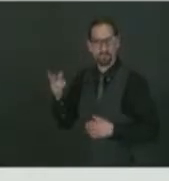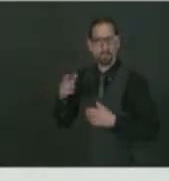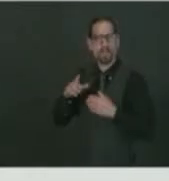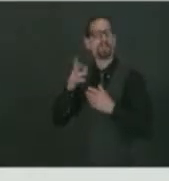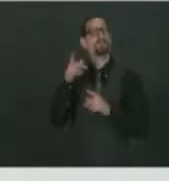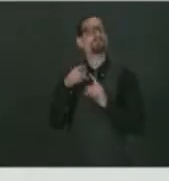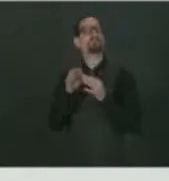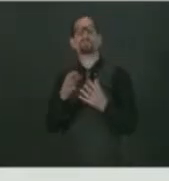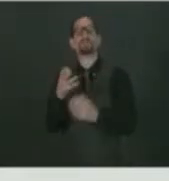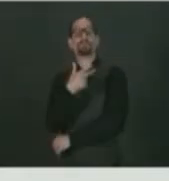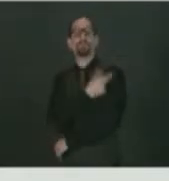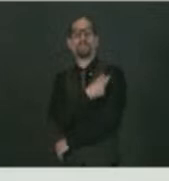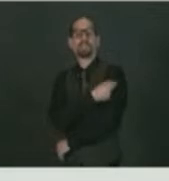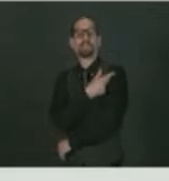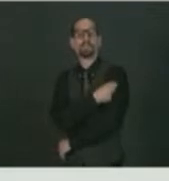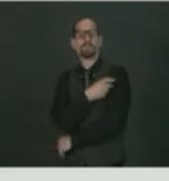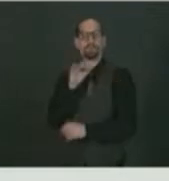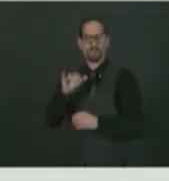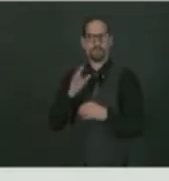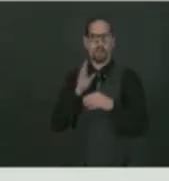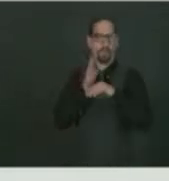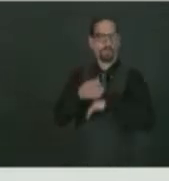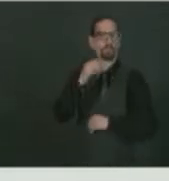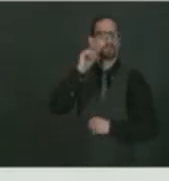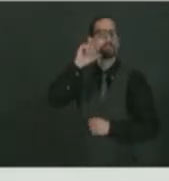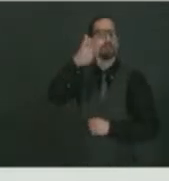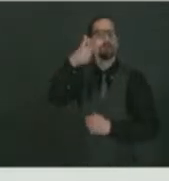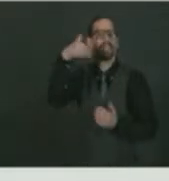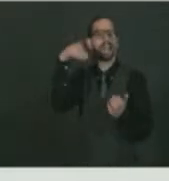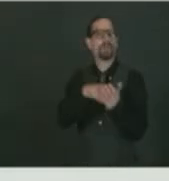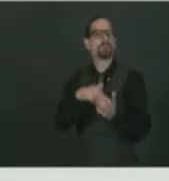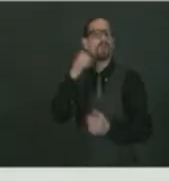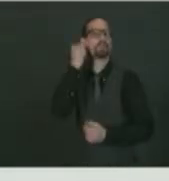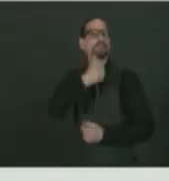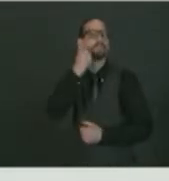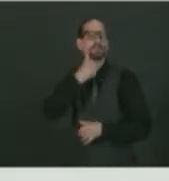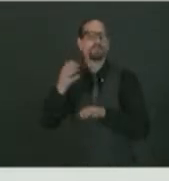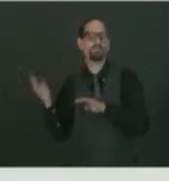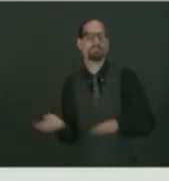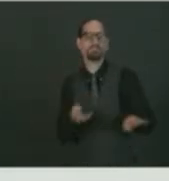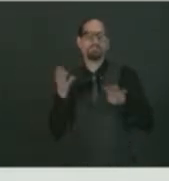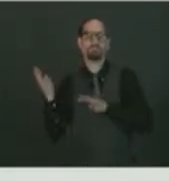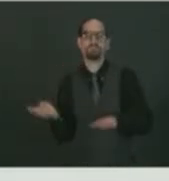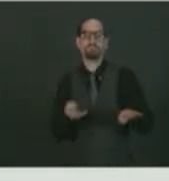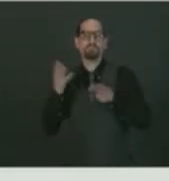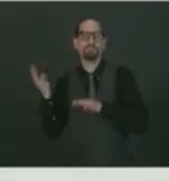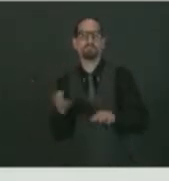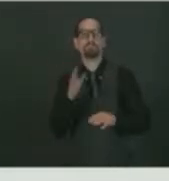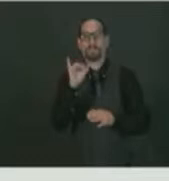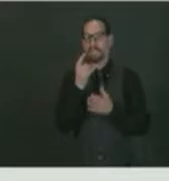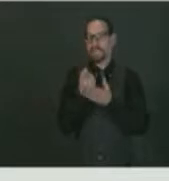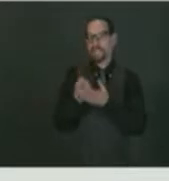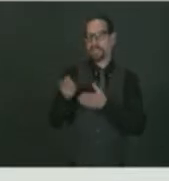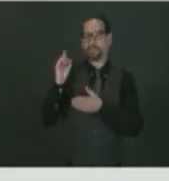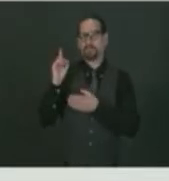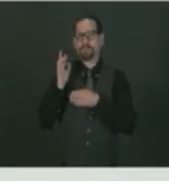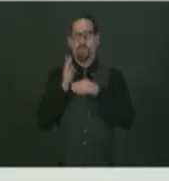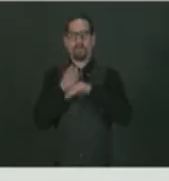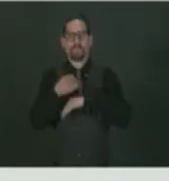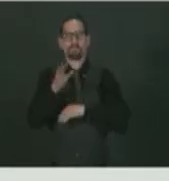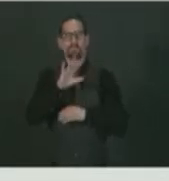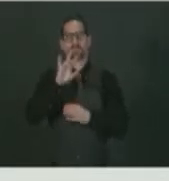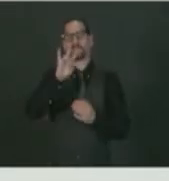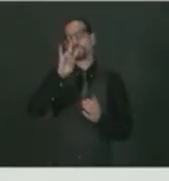10,000 doses administered daily. And last week, we administered more than 70,000 doses